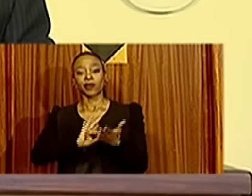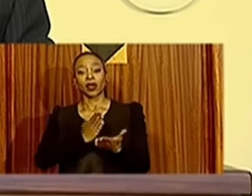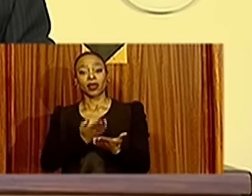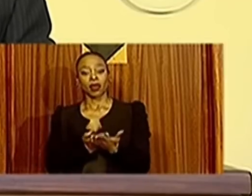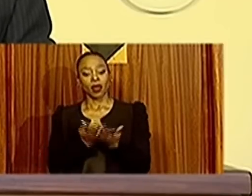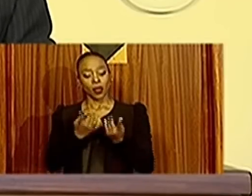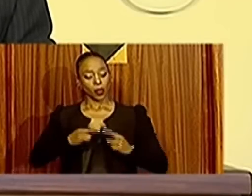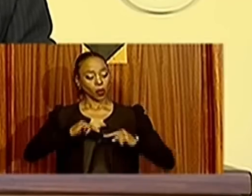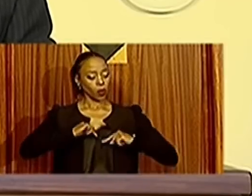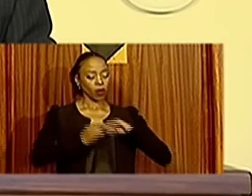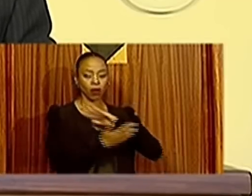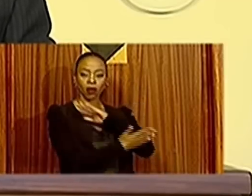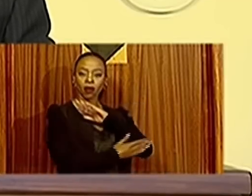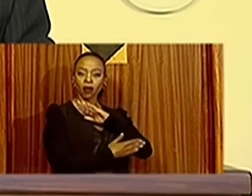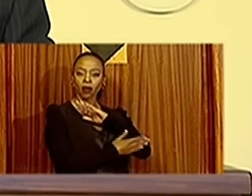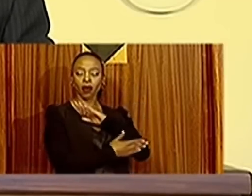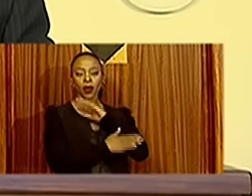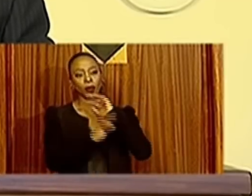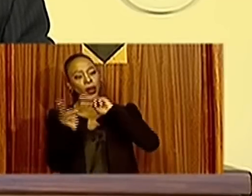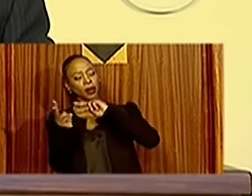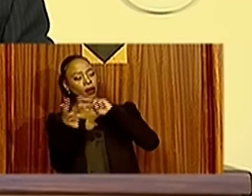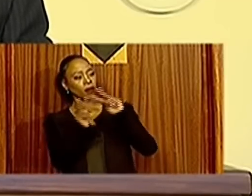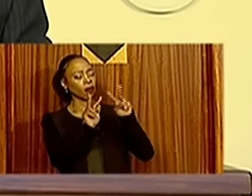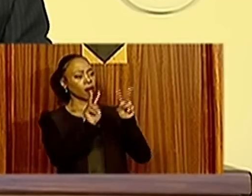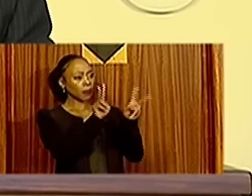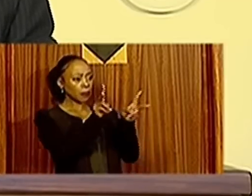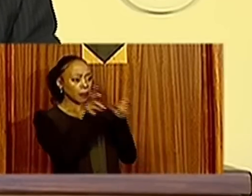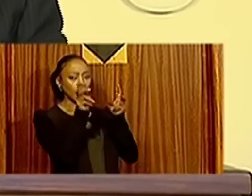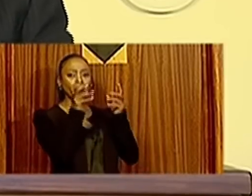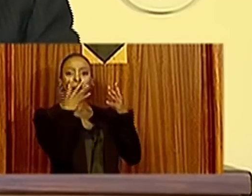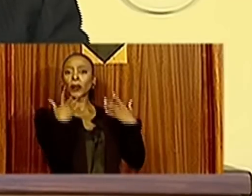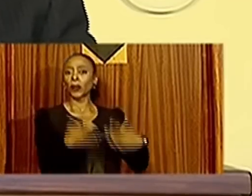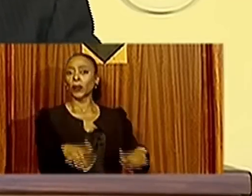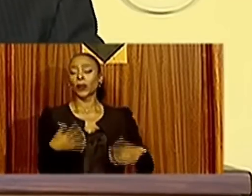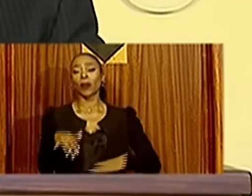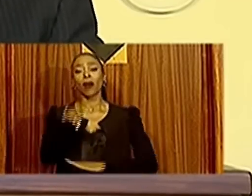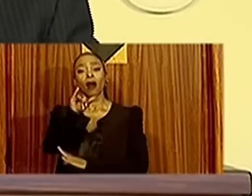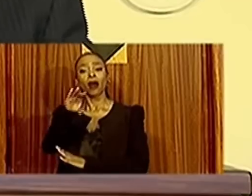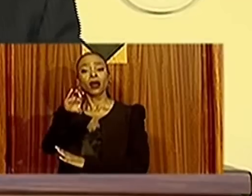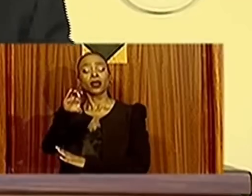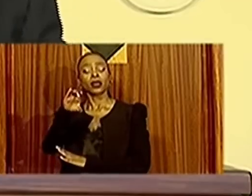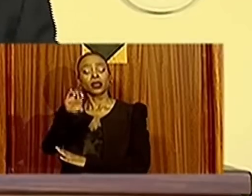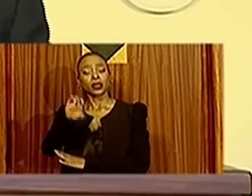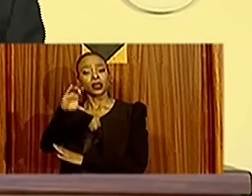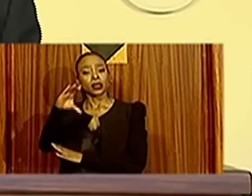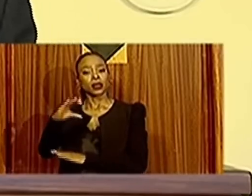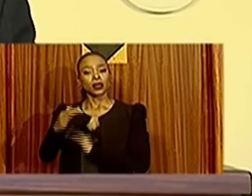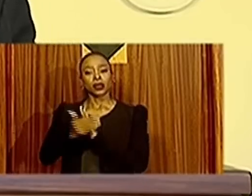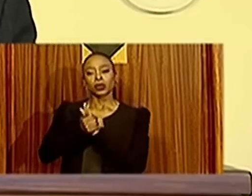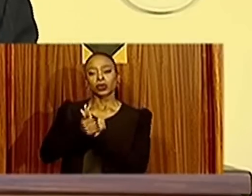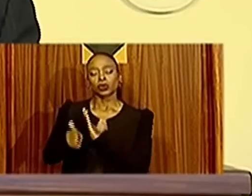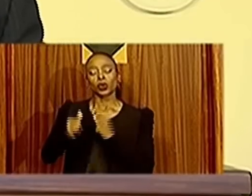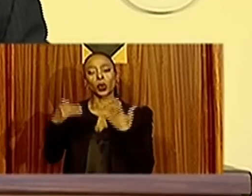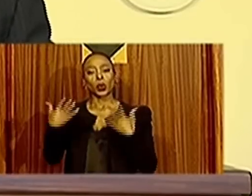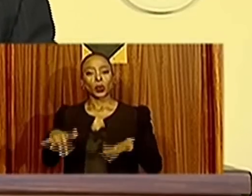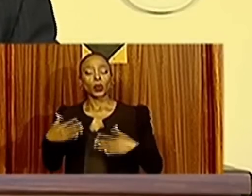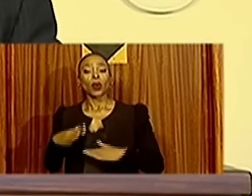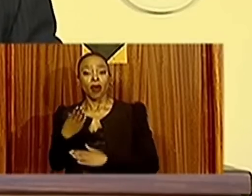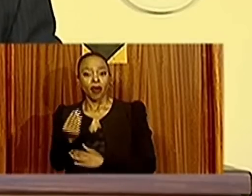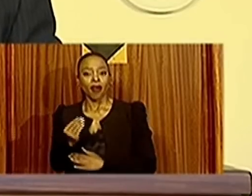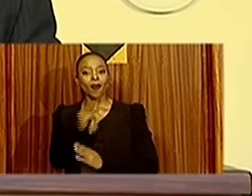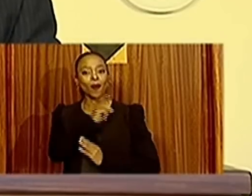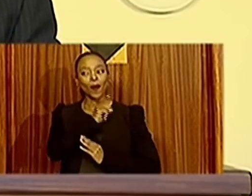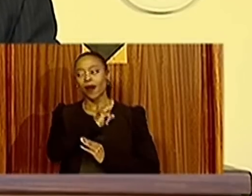a country, we have once again witnessed the capabilities of the IEC in the successful voter